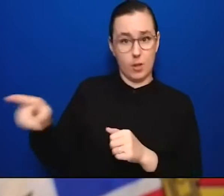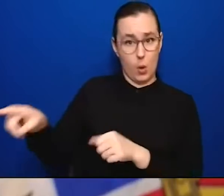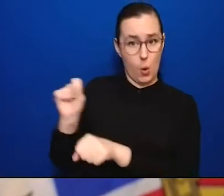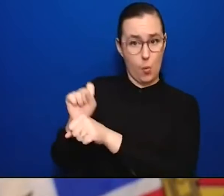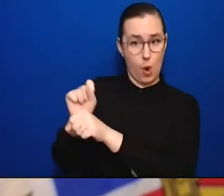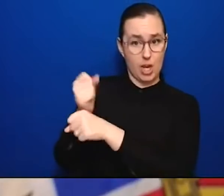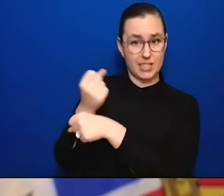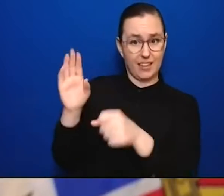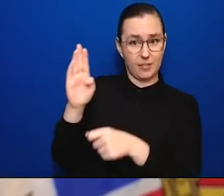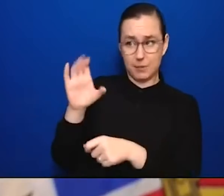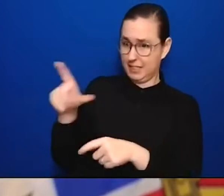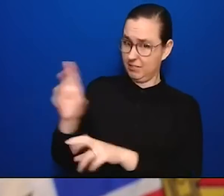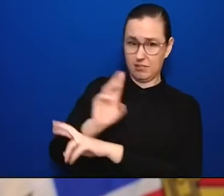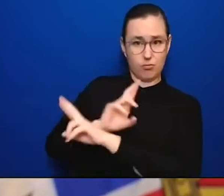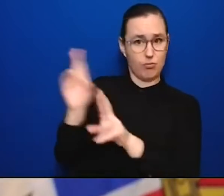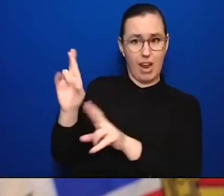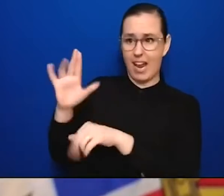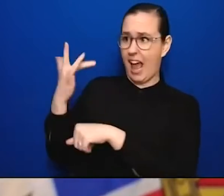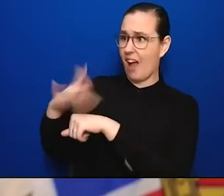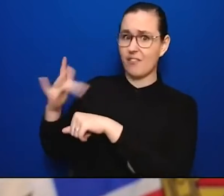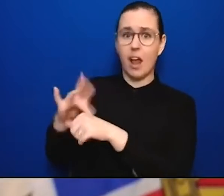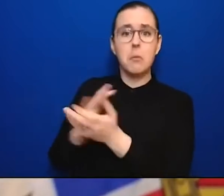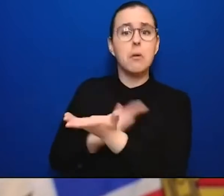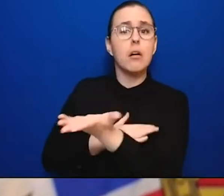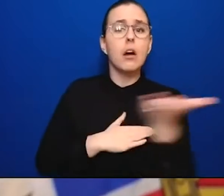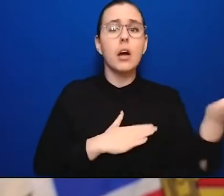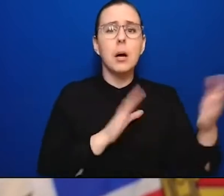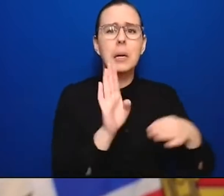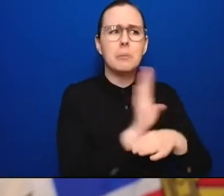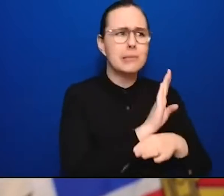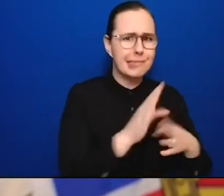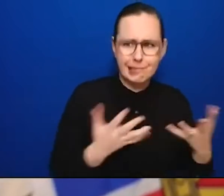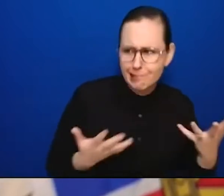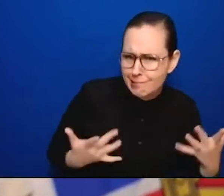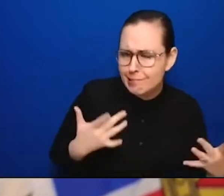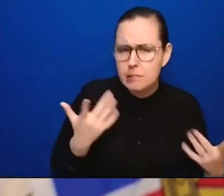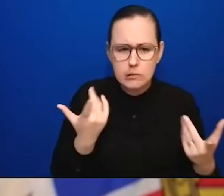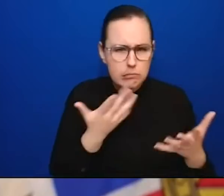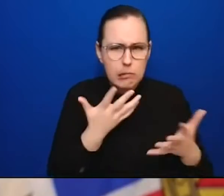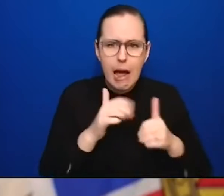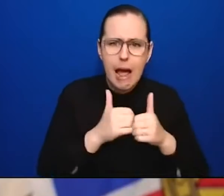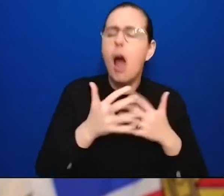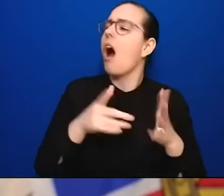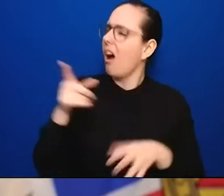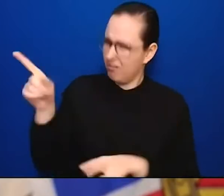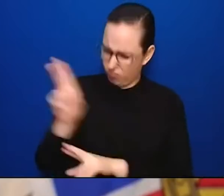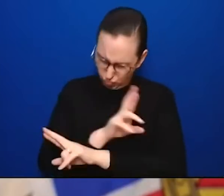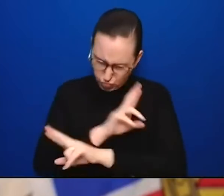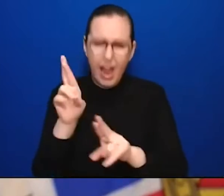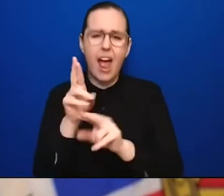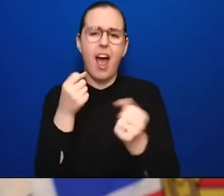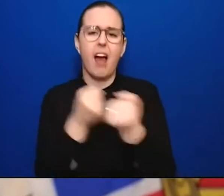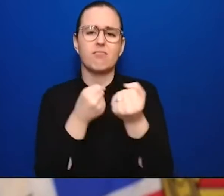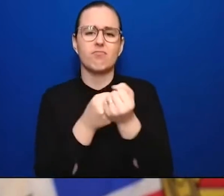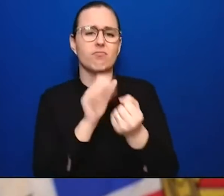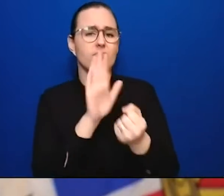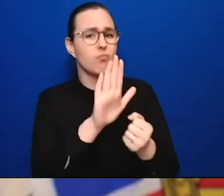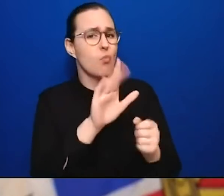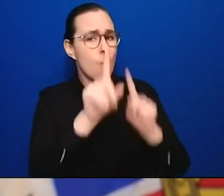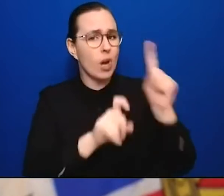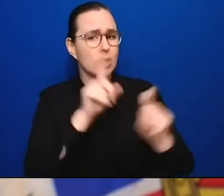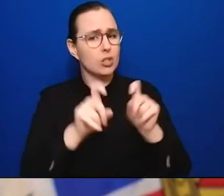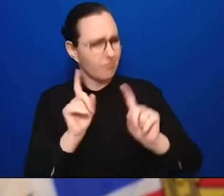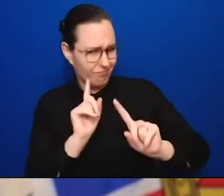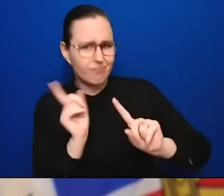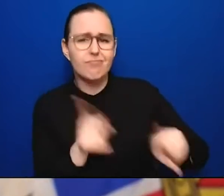you can to keep your employment environment safe and your employees safe. And I know the vast majority of businesses have